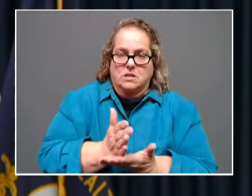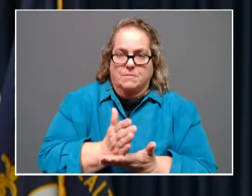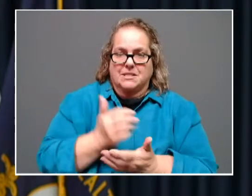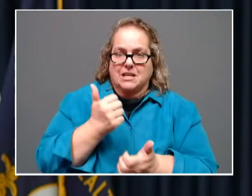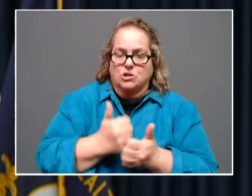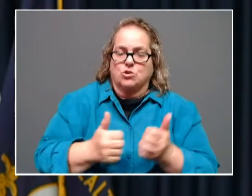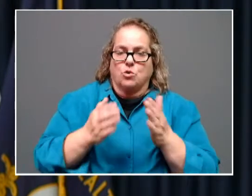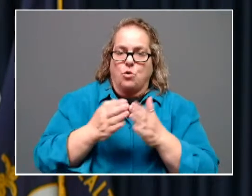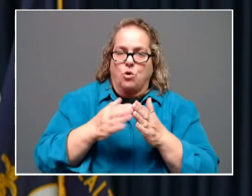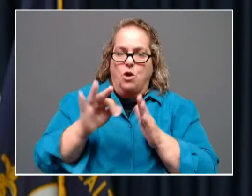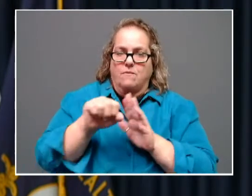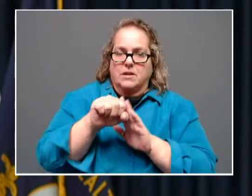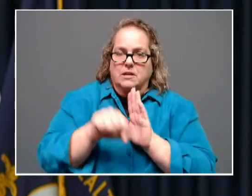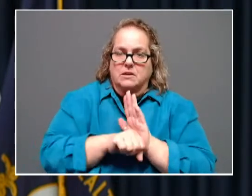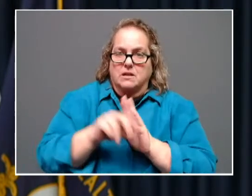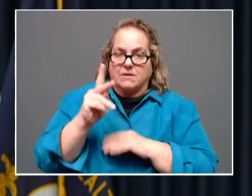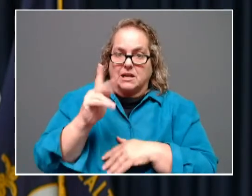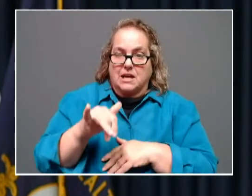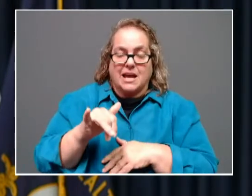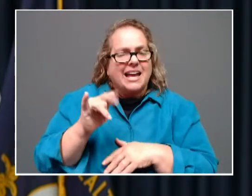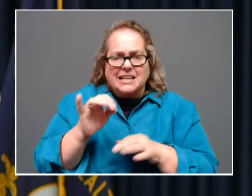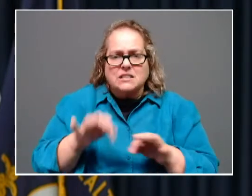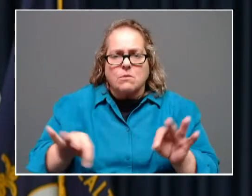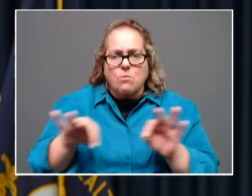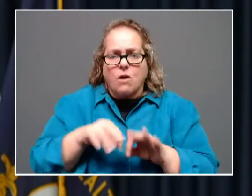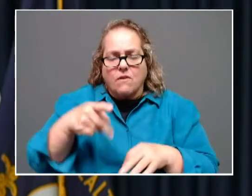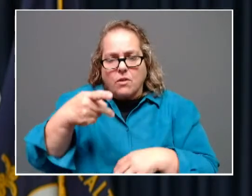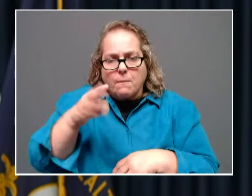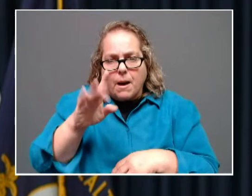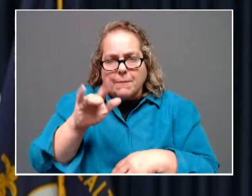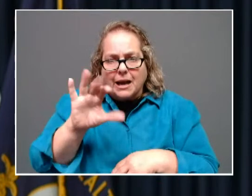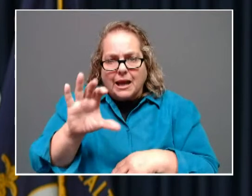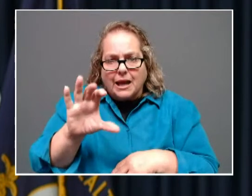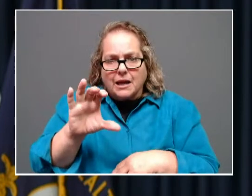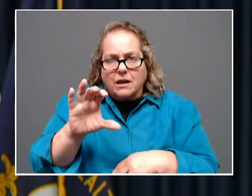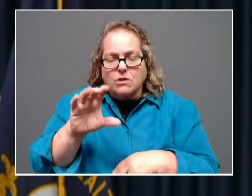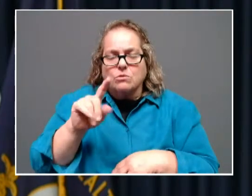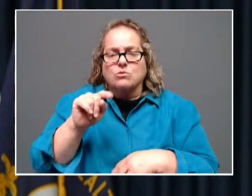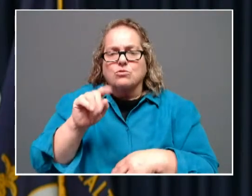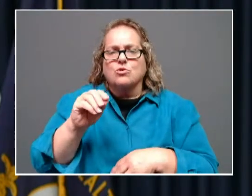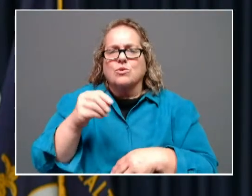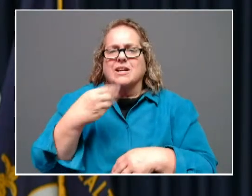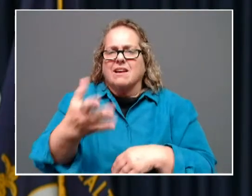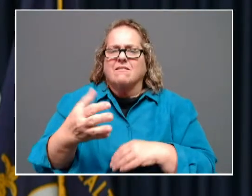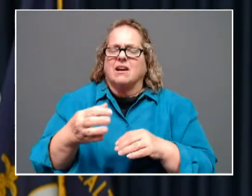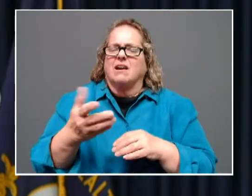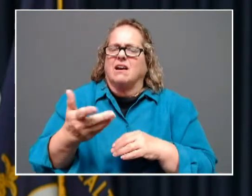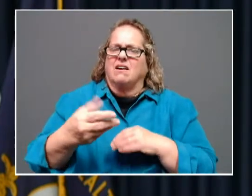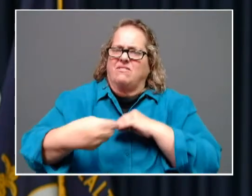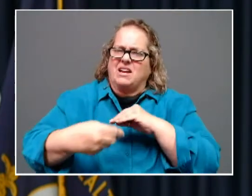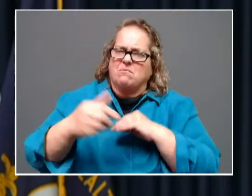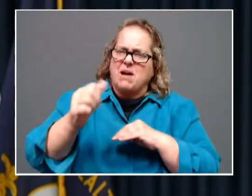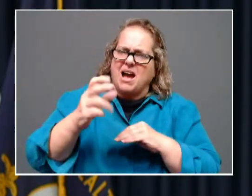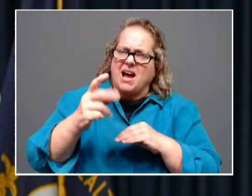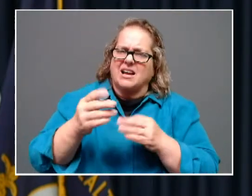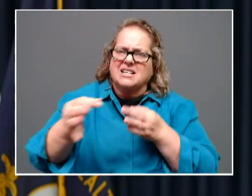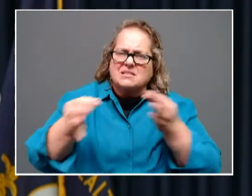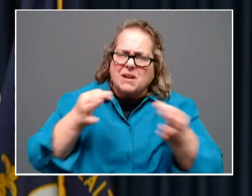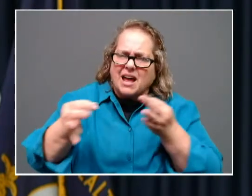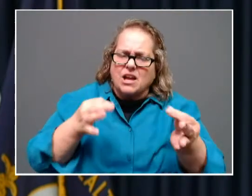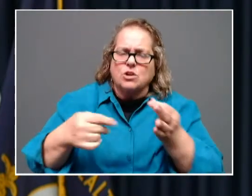important for the public to be able to not only weigh in, but show this entire